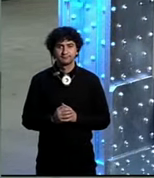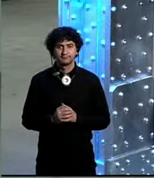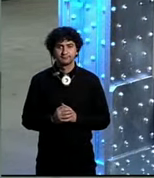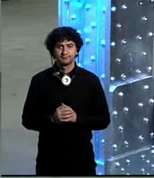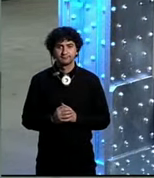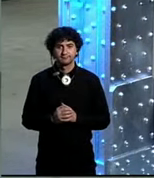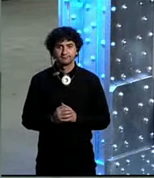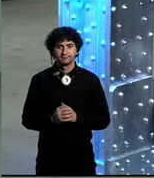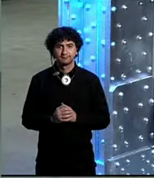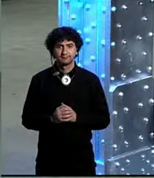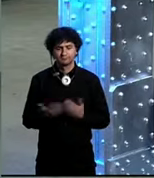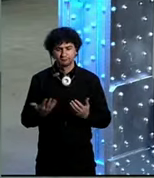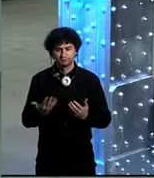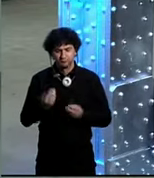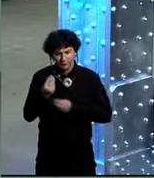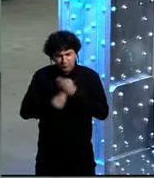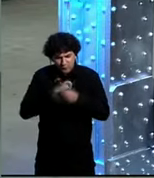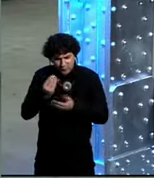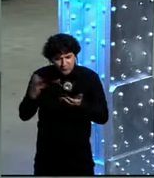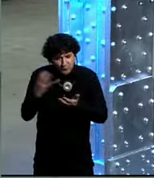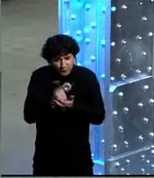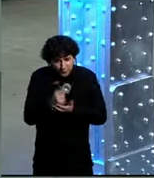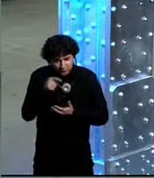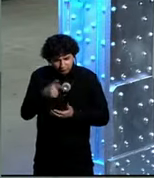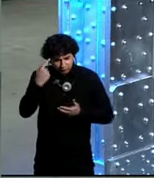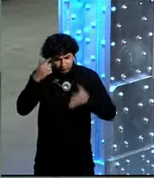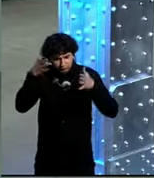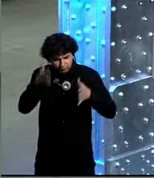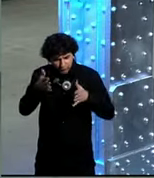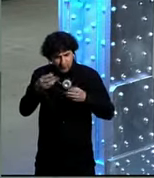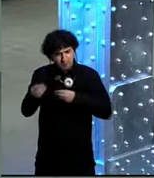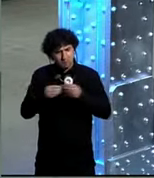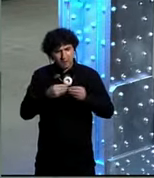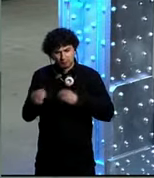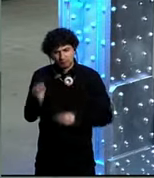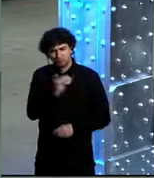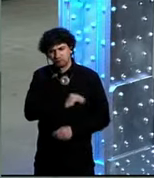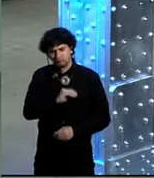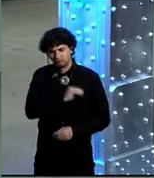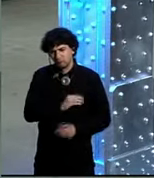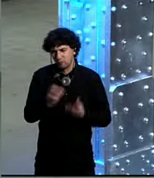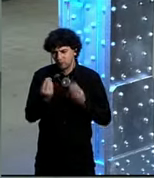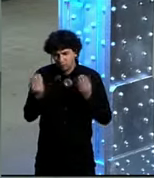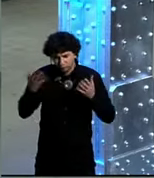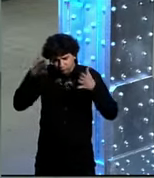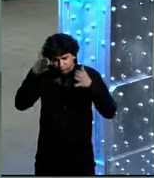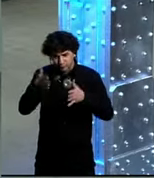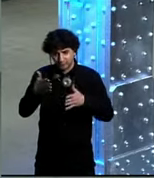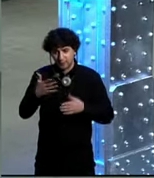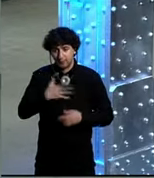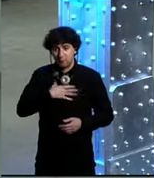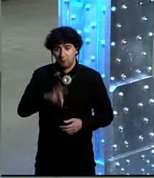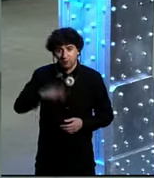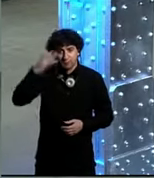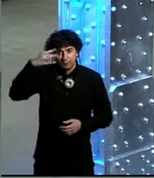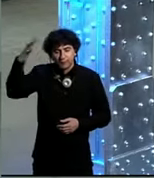doing all that meant that we had shot so much material that we could cut a 40-minute HD version that we sold to a telecom operator for their